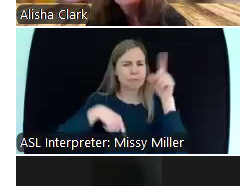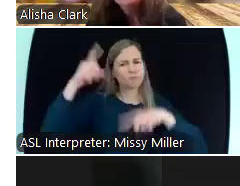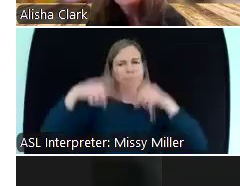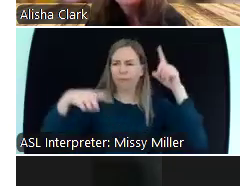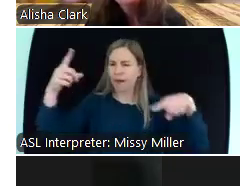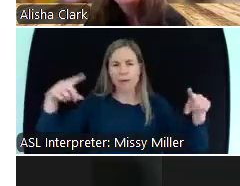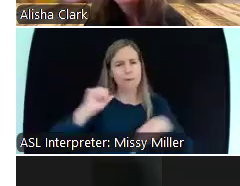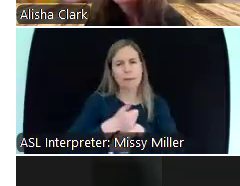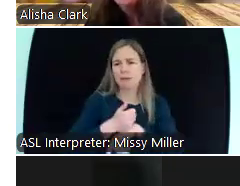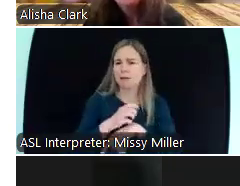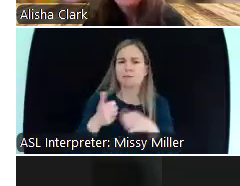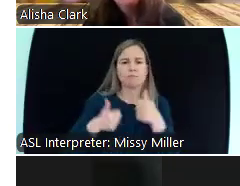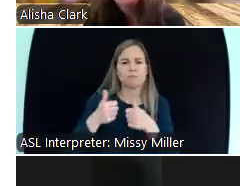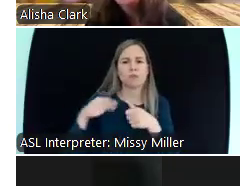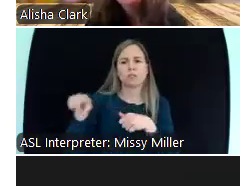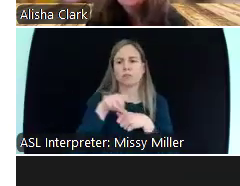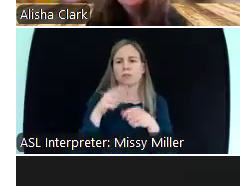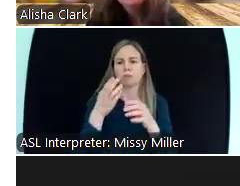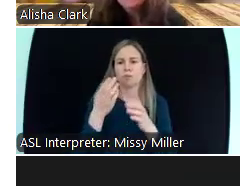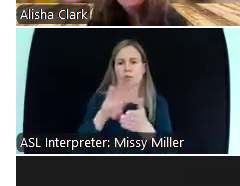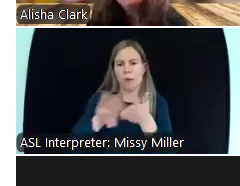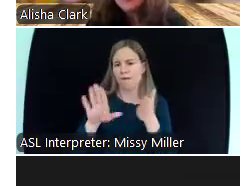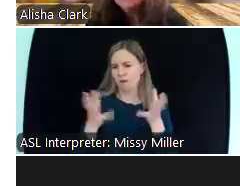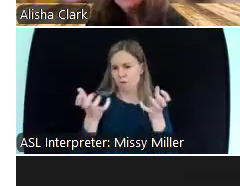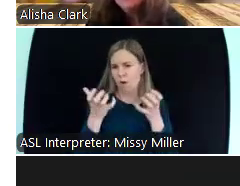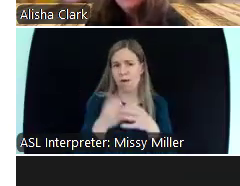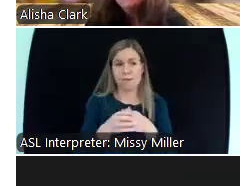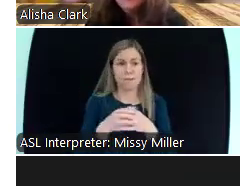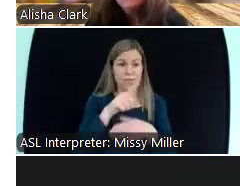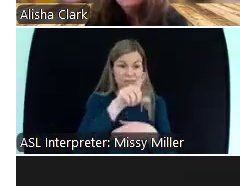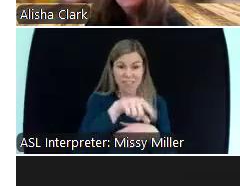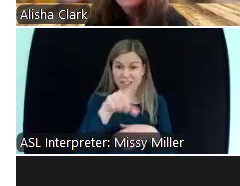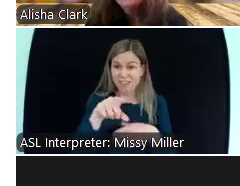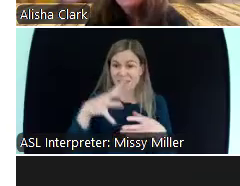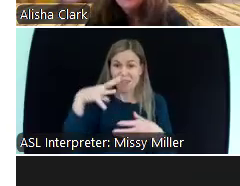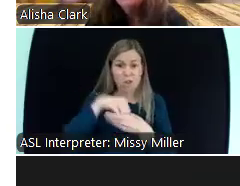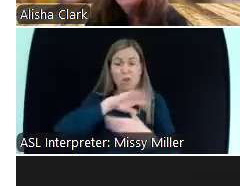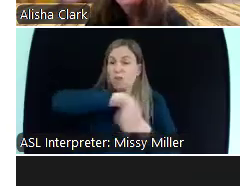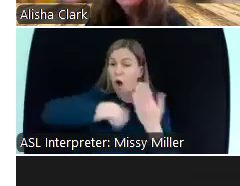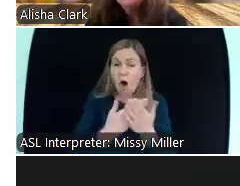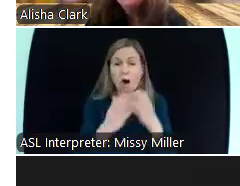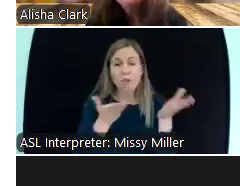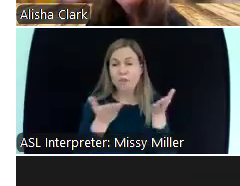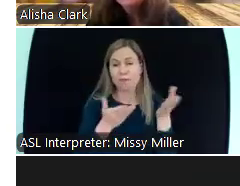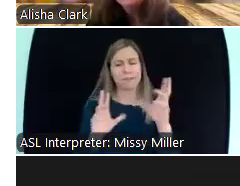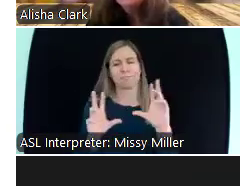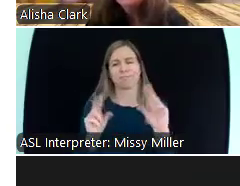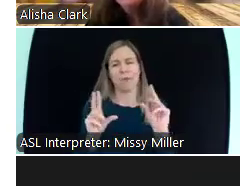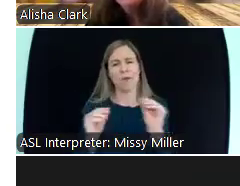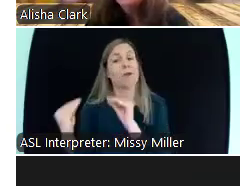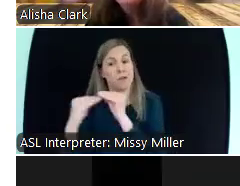And this list is not an all-inclusive list by any means, but we kind of picked out some that we